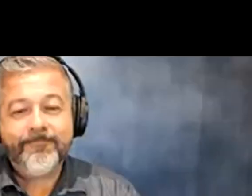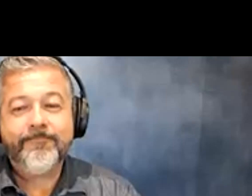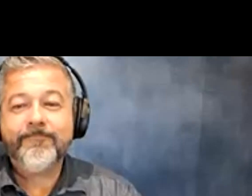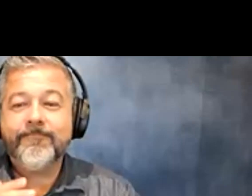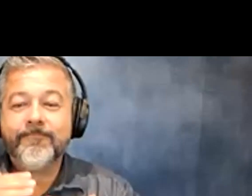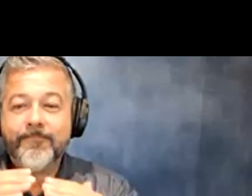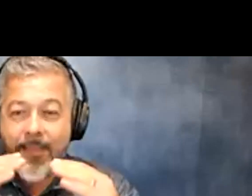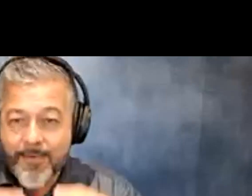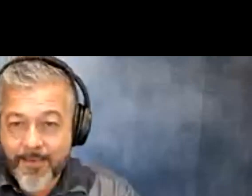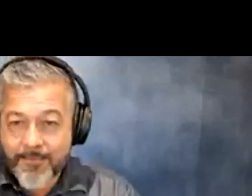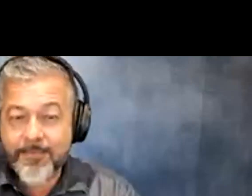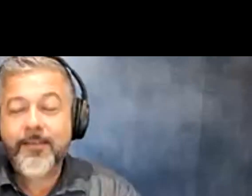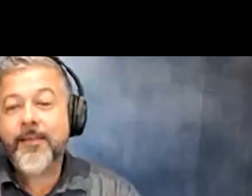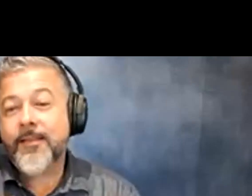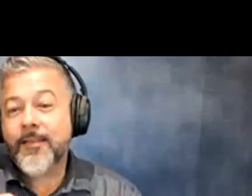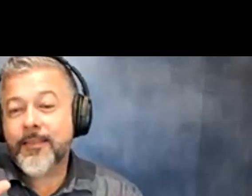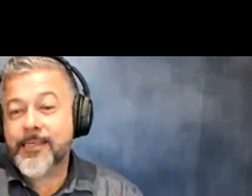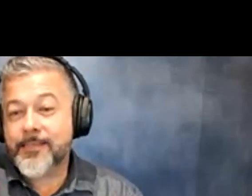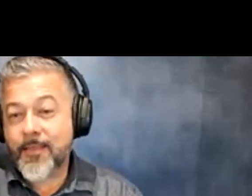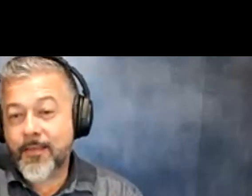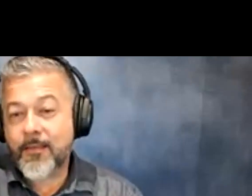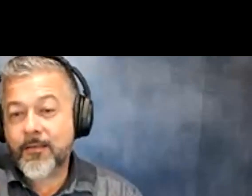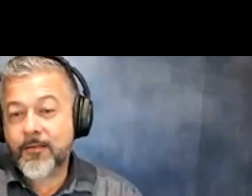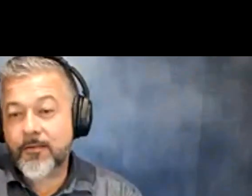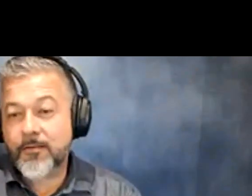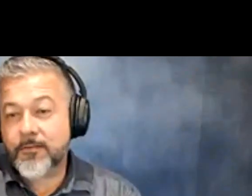Next, we have Lisa Gonzalez with her hand up.